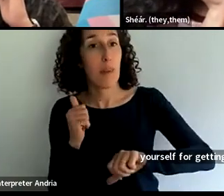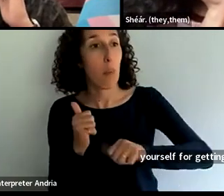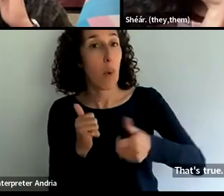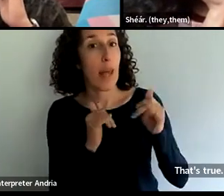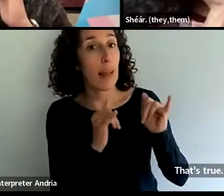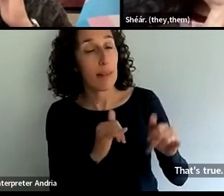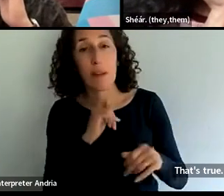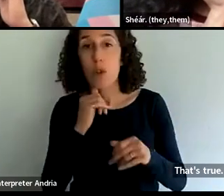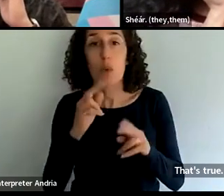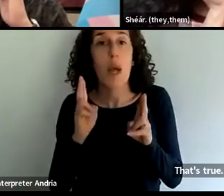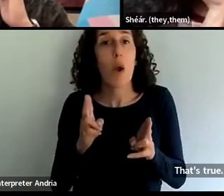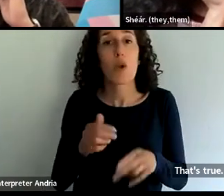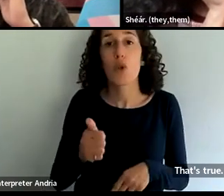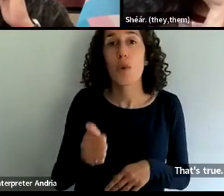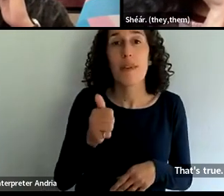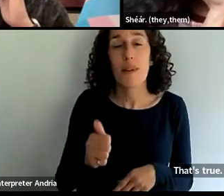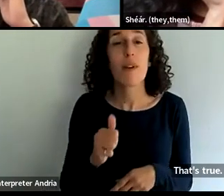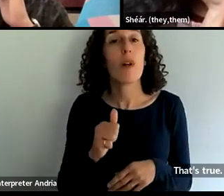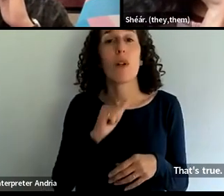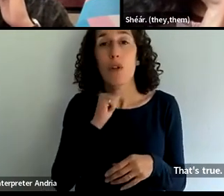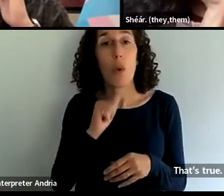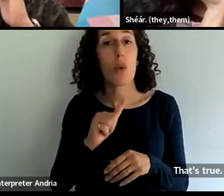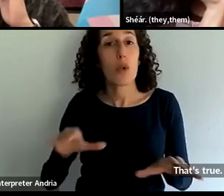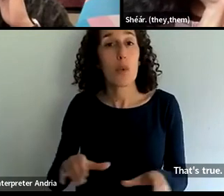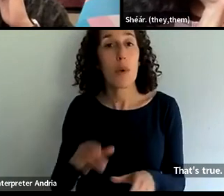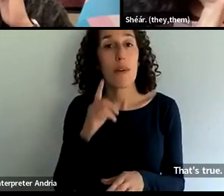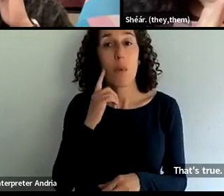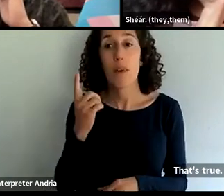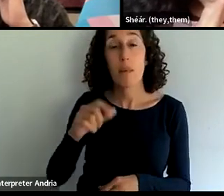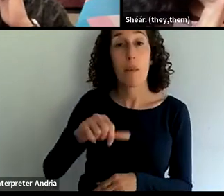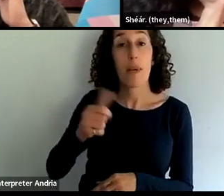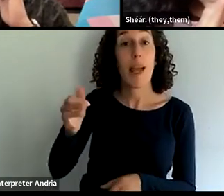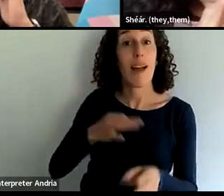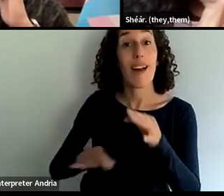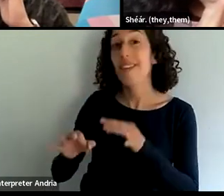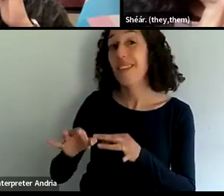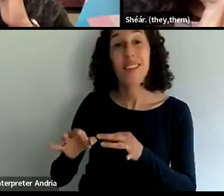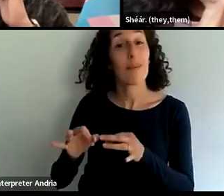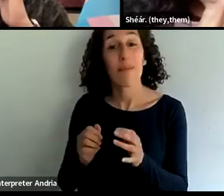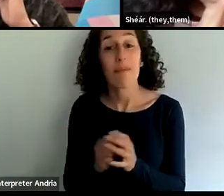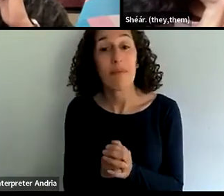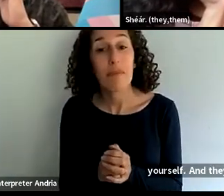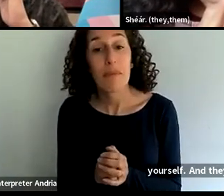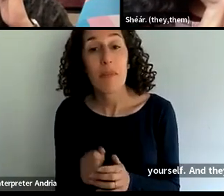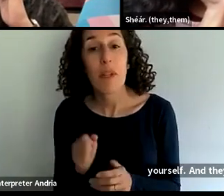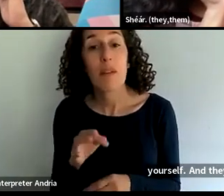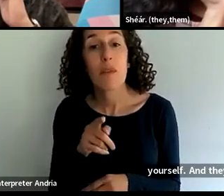baby, for all of you guys, well, folks who are in, especially in urban areas,